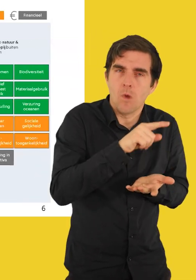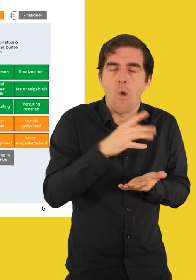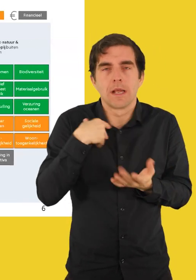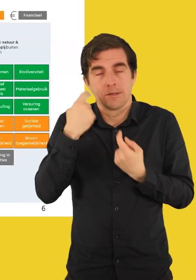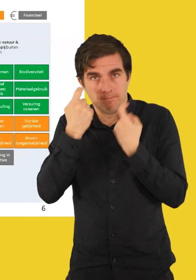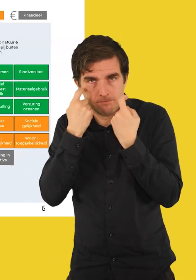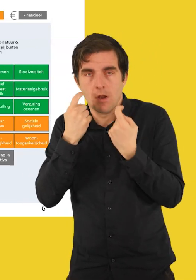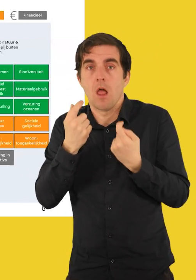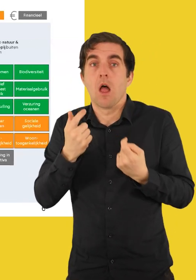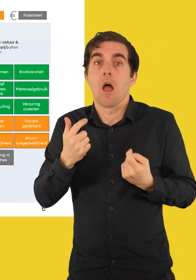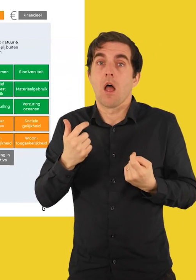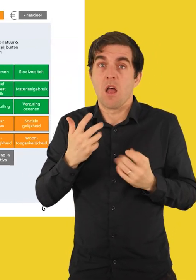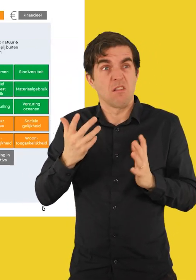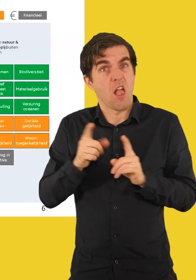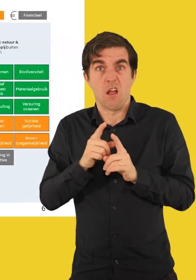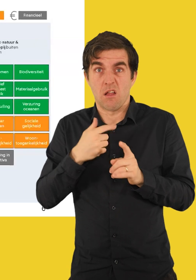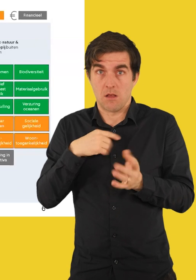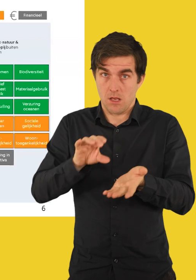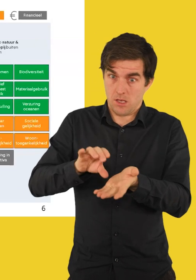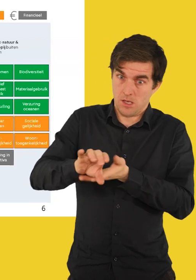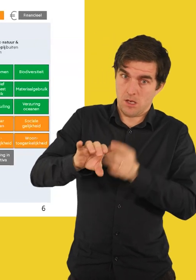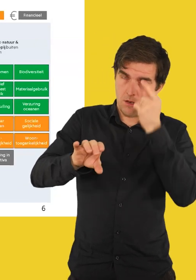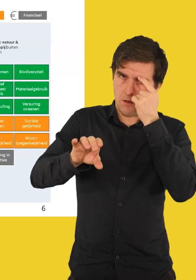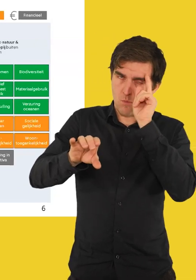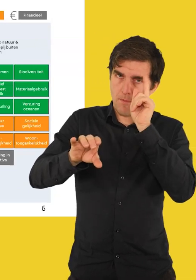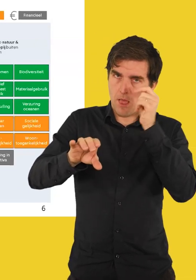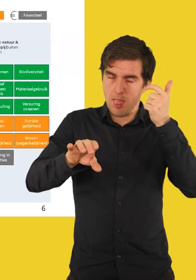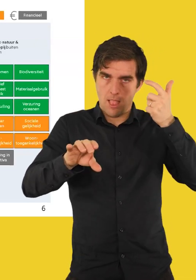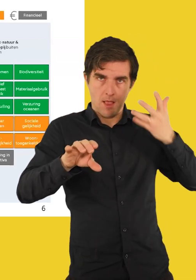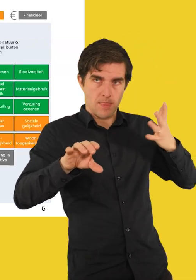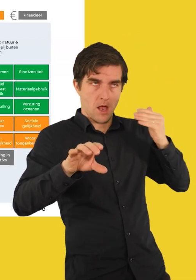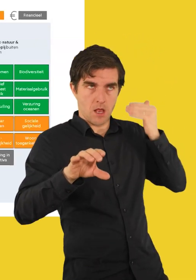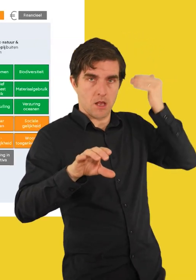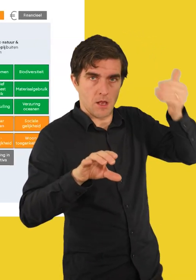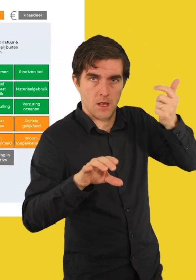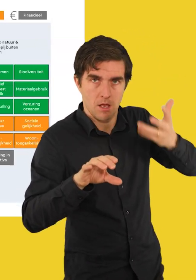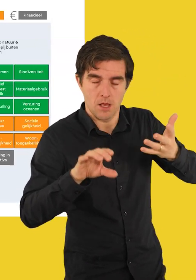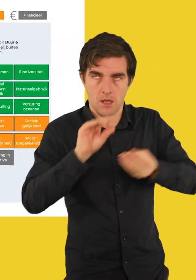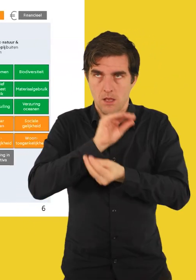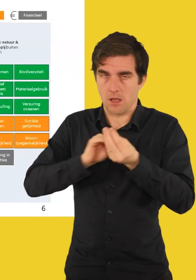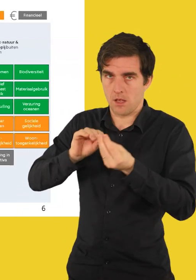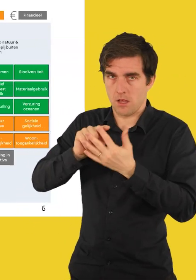To take into account, like in our investment decisions, like take into account at least the climate more.